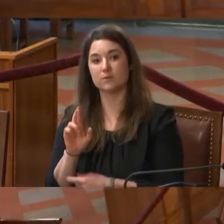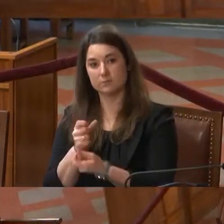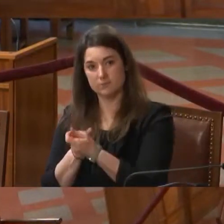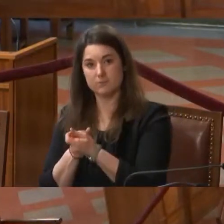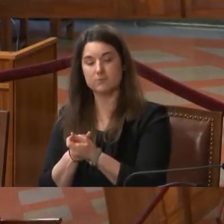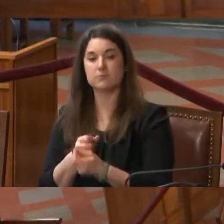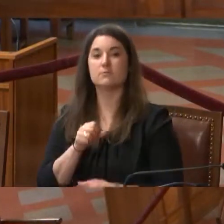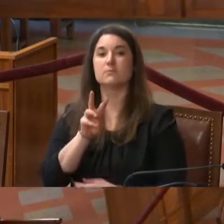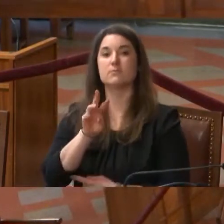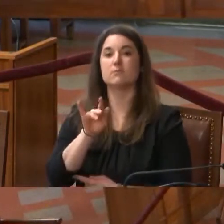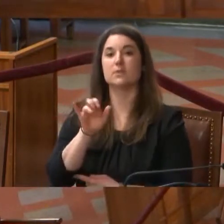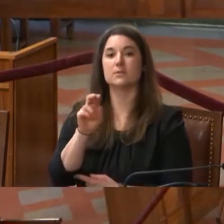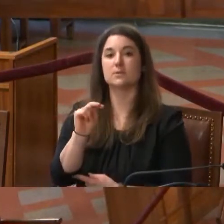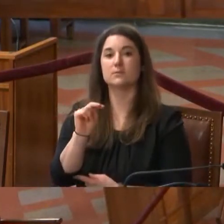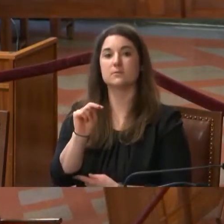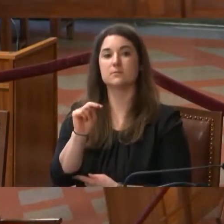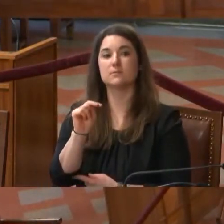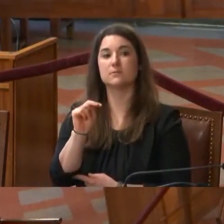Aye. Mr. Wilson?